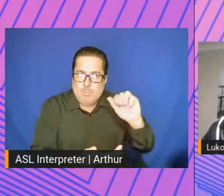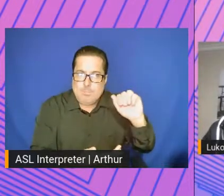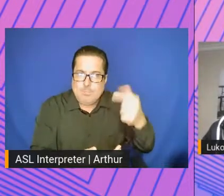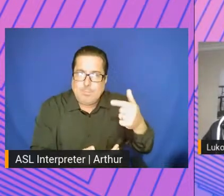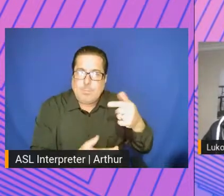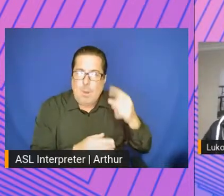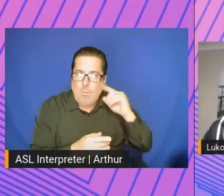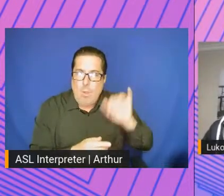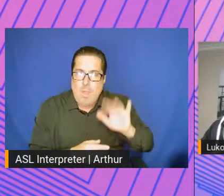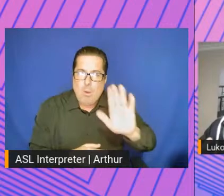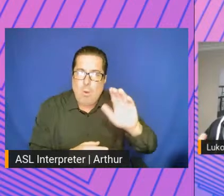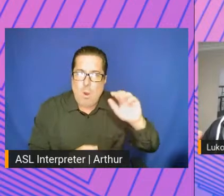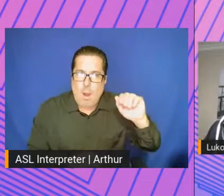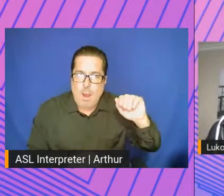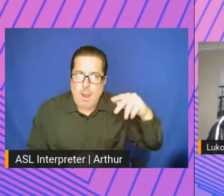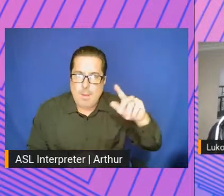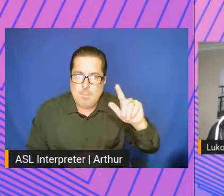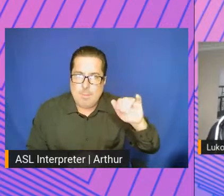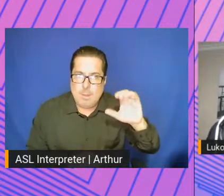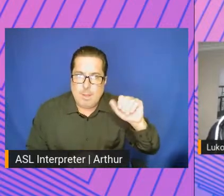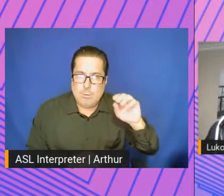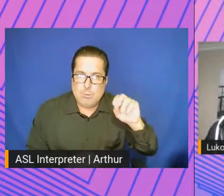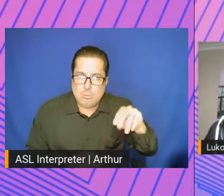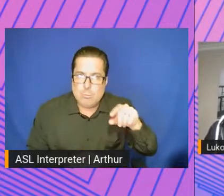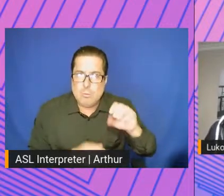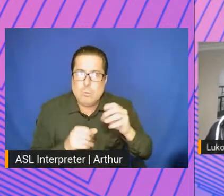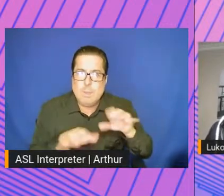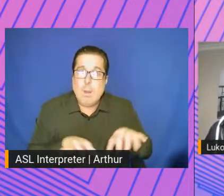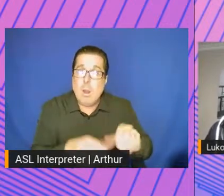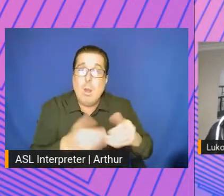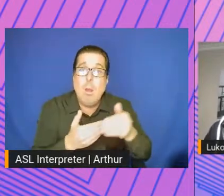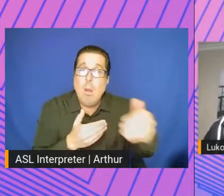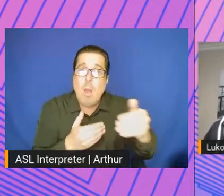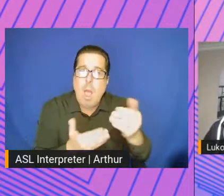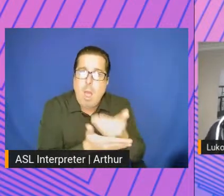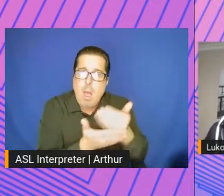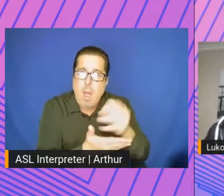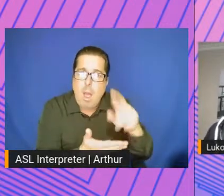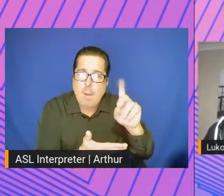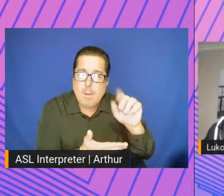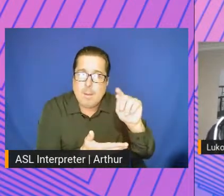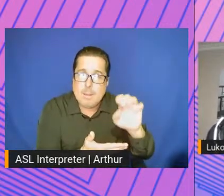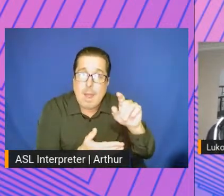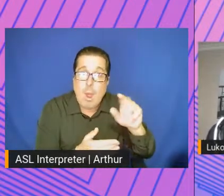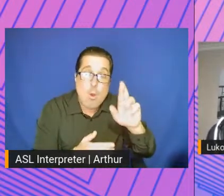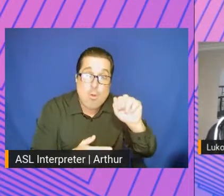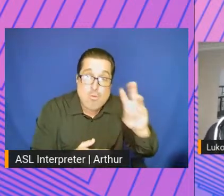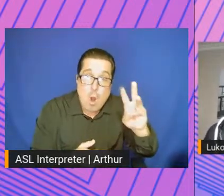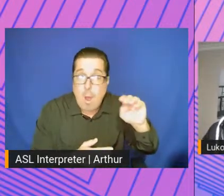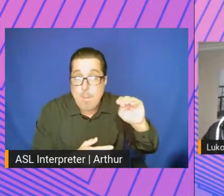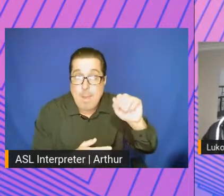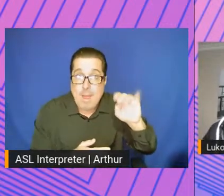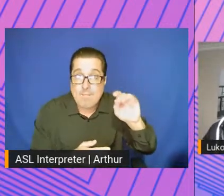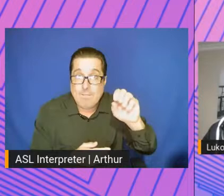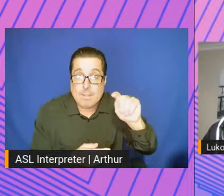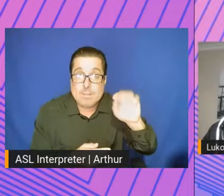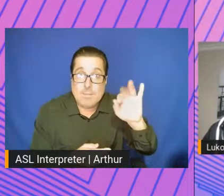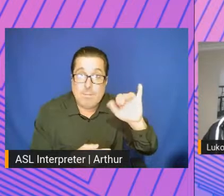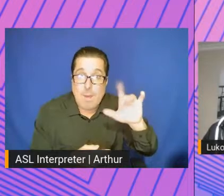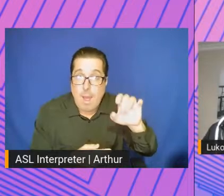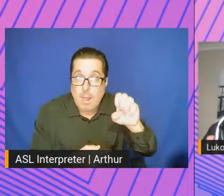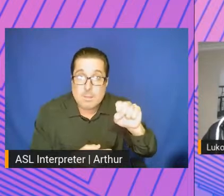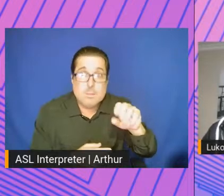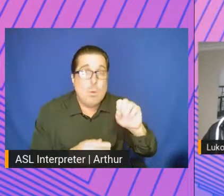your application. And what you'll proceed to do is then update whether it's raw manifest files or Helm charts are customized with the new version